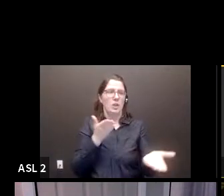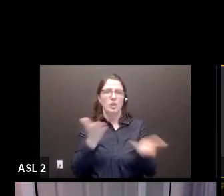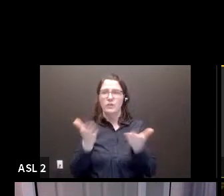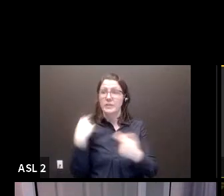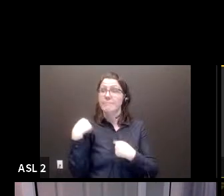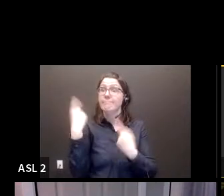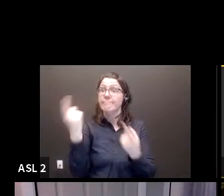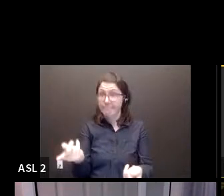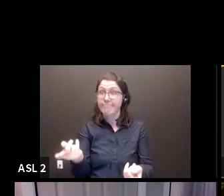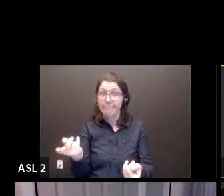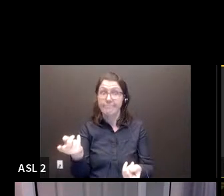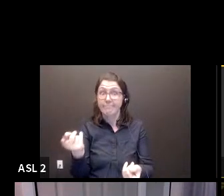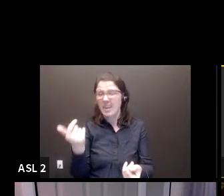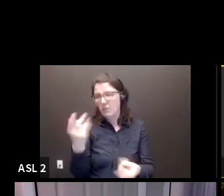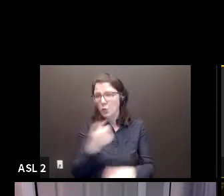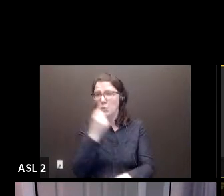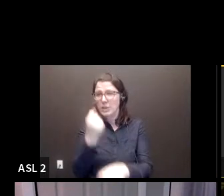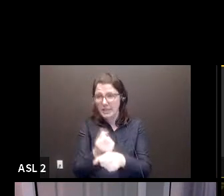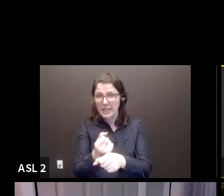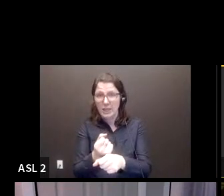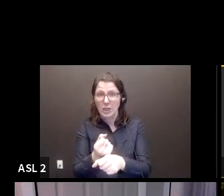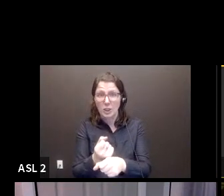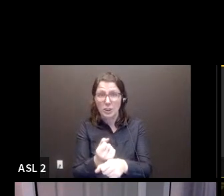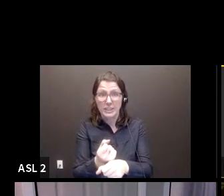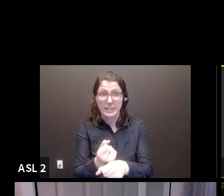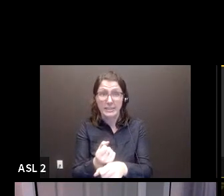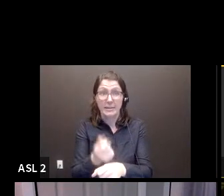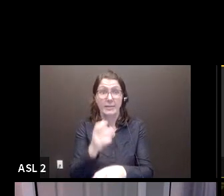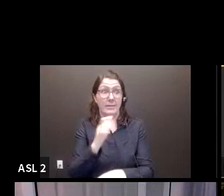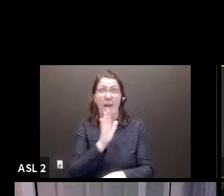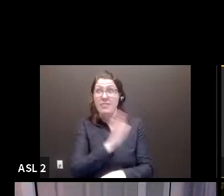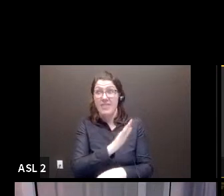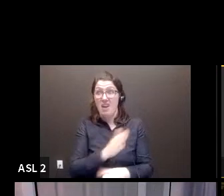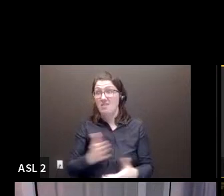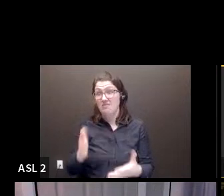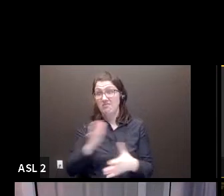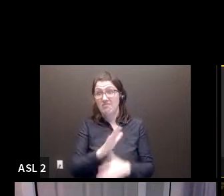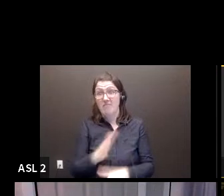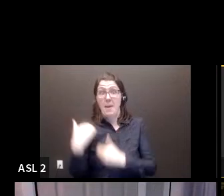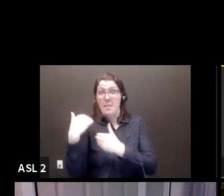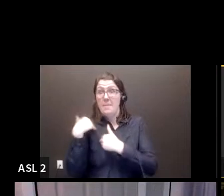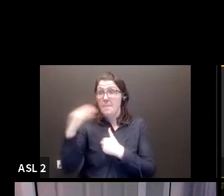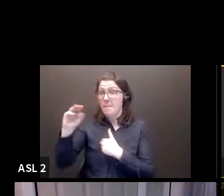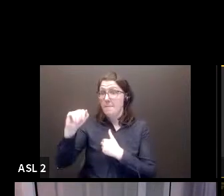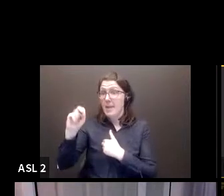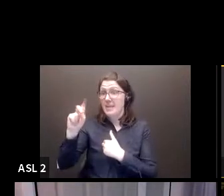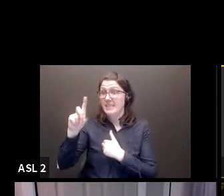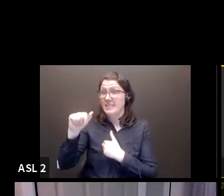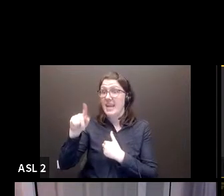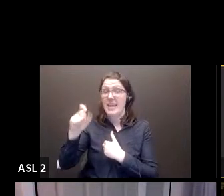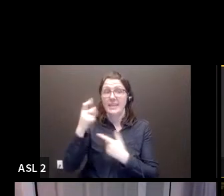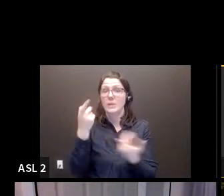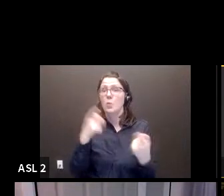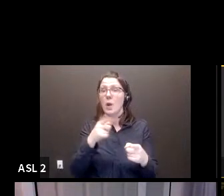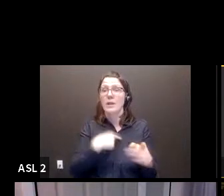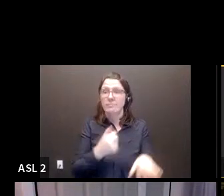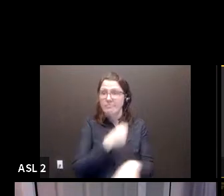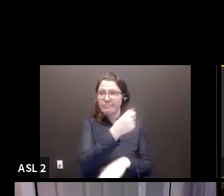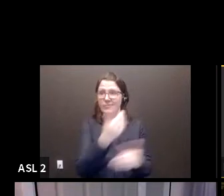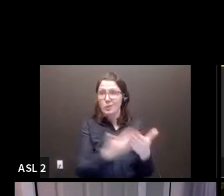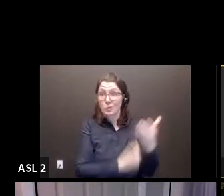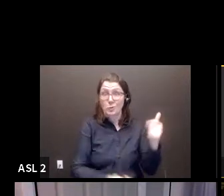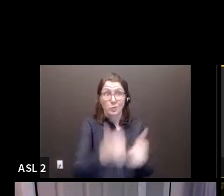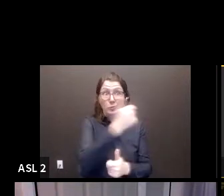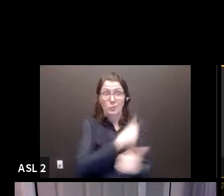several years in fact that was a primary mandate of rcmp commissioner brenda lucky when she took office that has left a deficit of